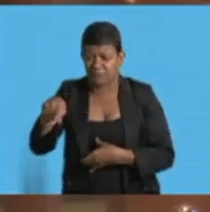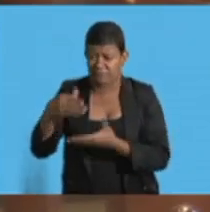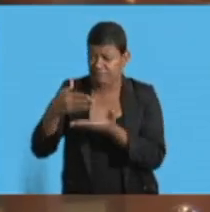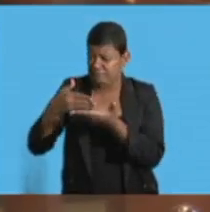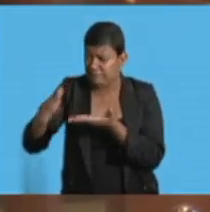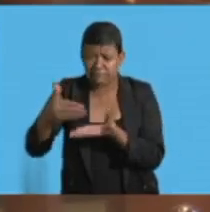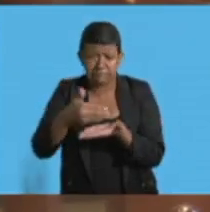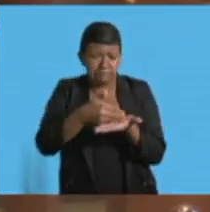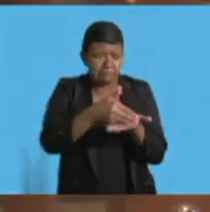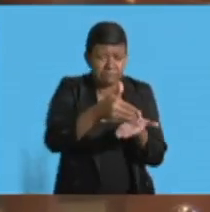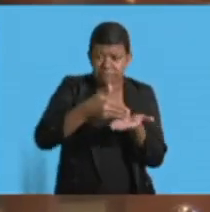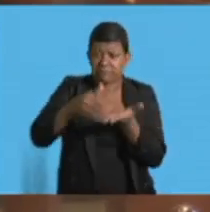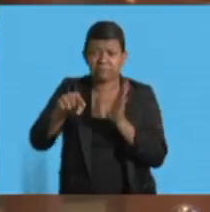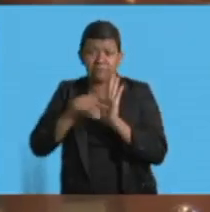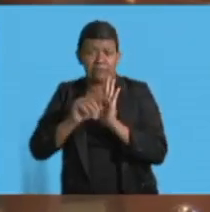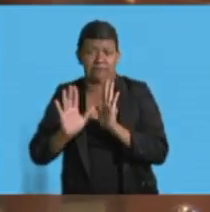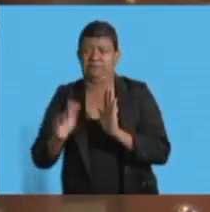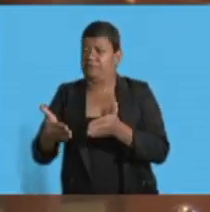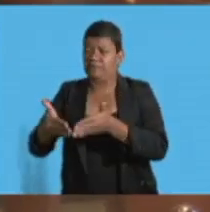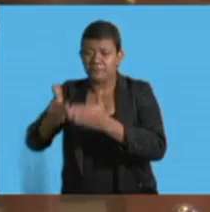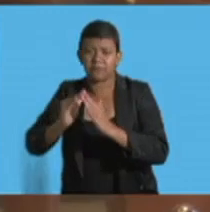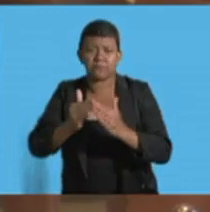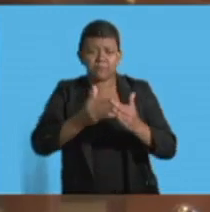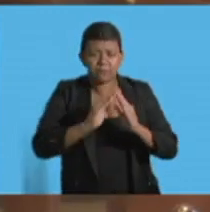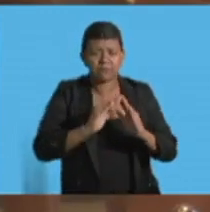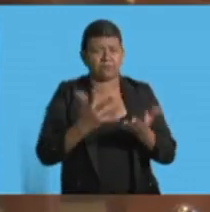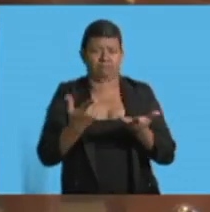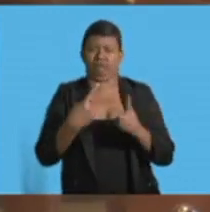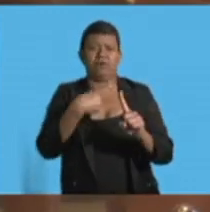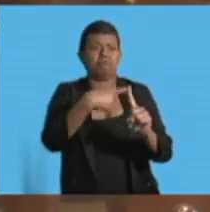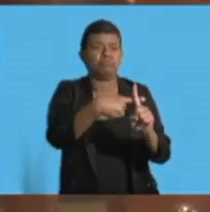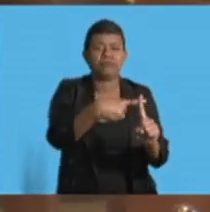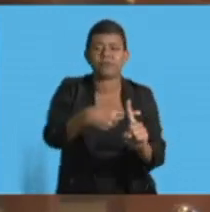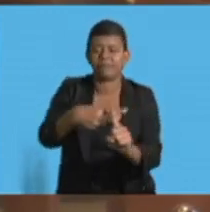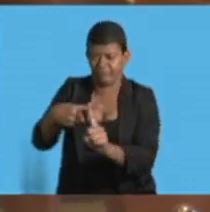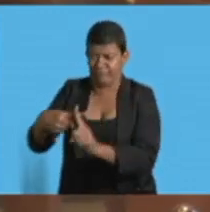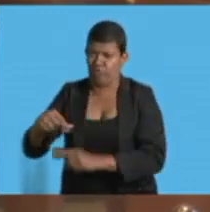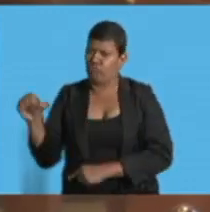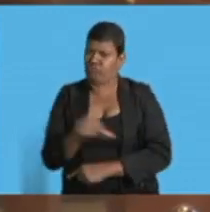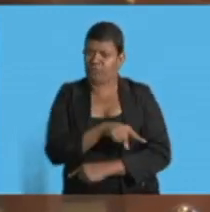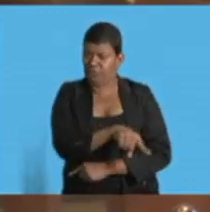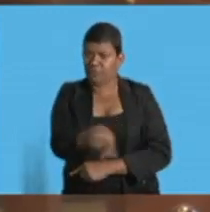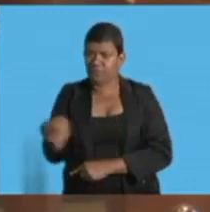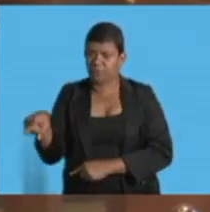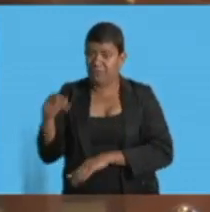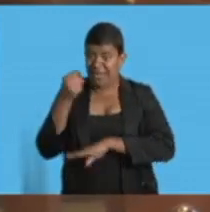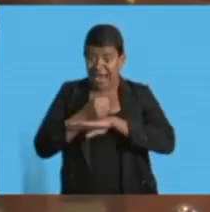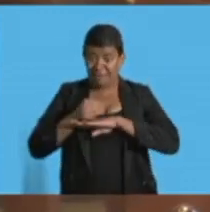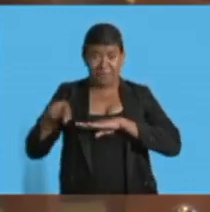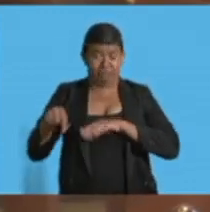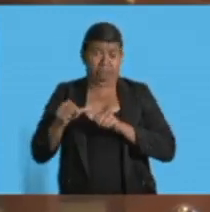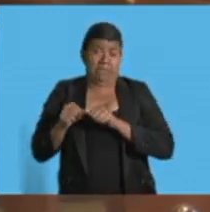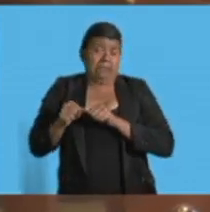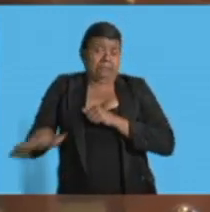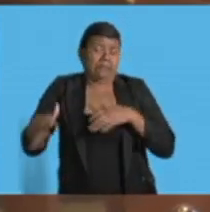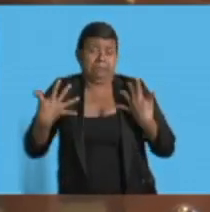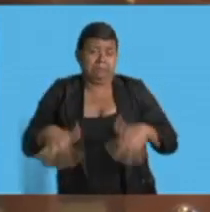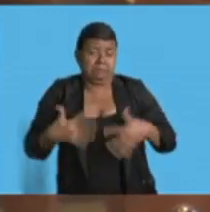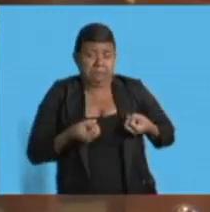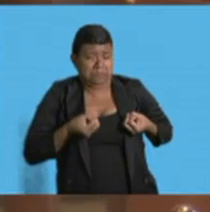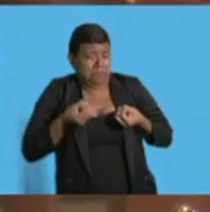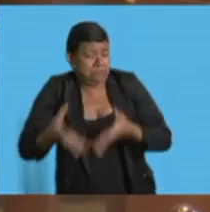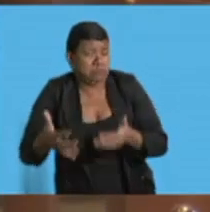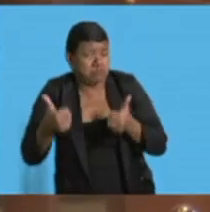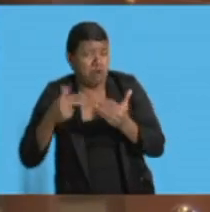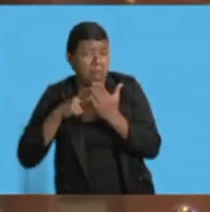restoration of all positivities. Madam Speaker, the government has done its utmost best to provide good initiative for the